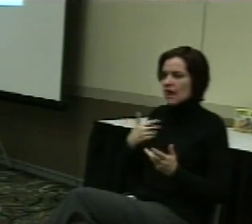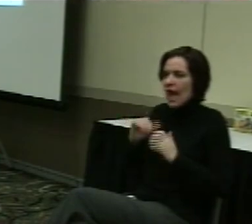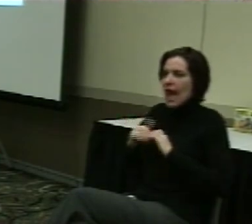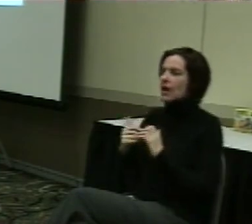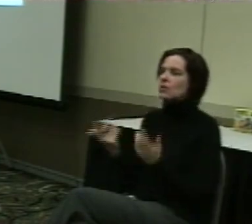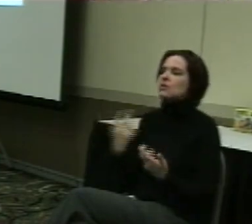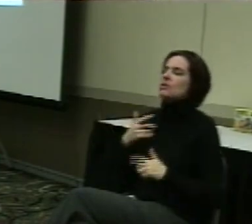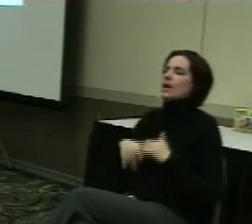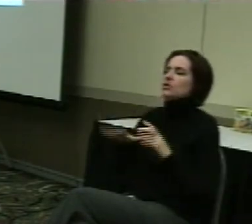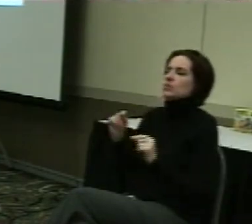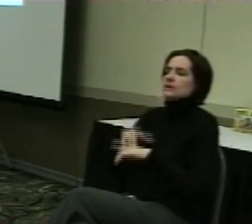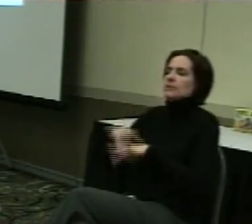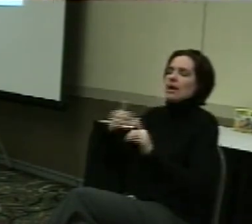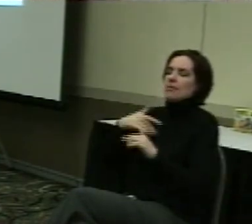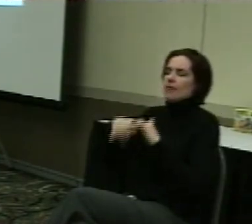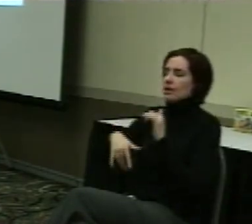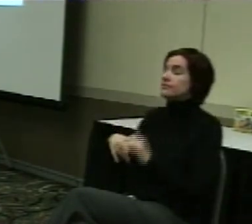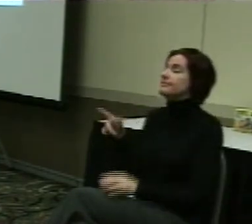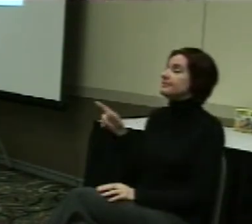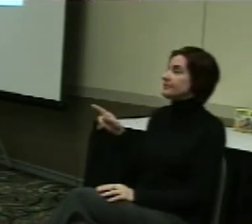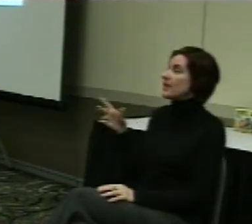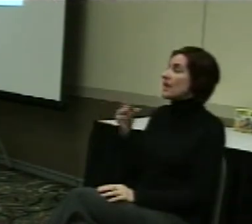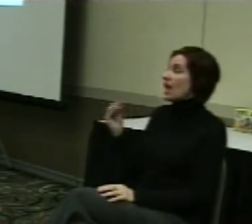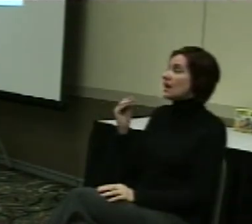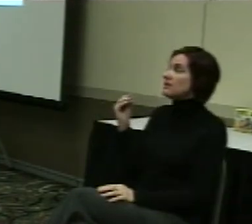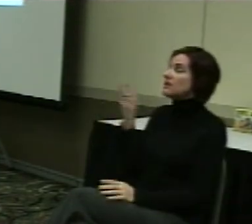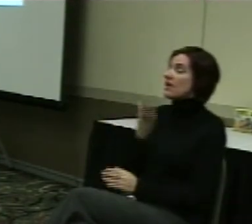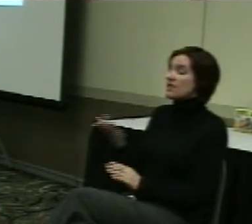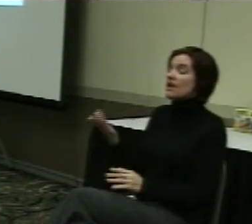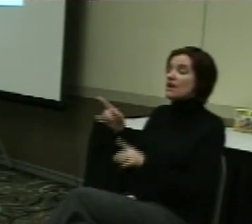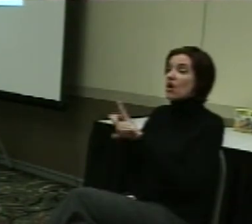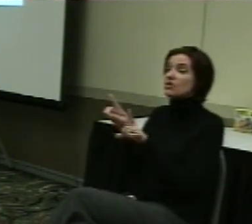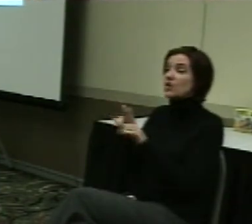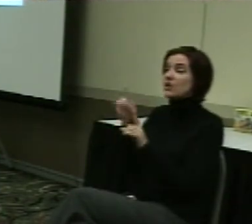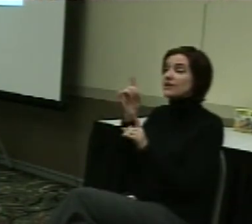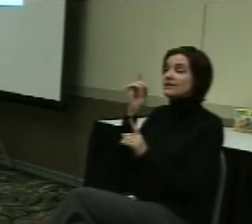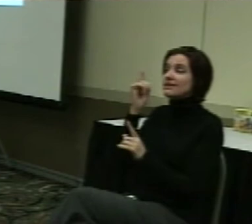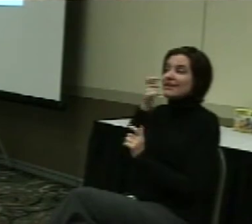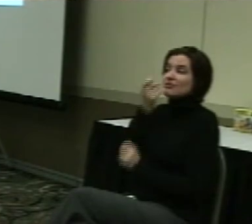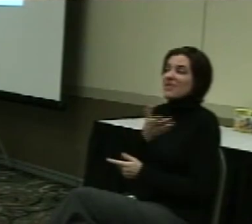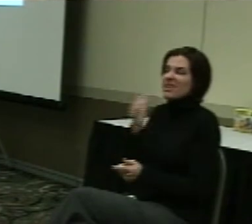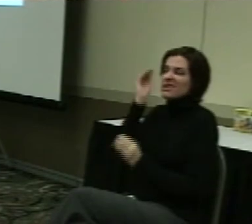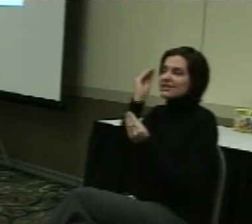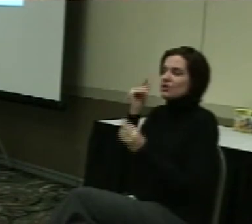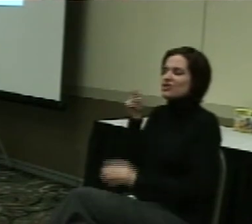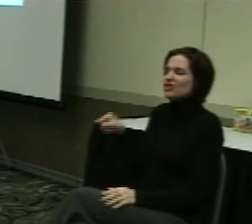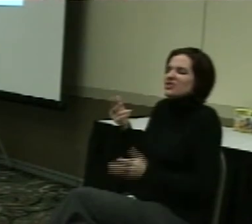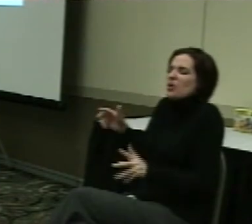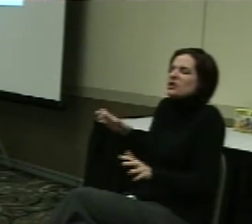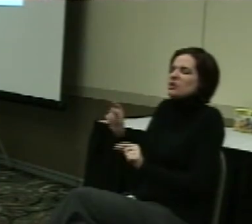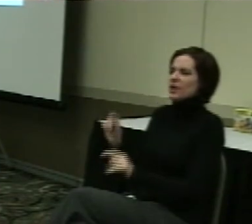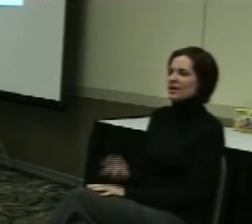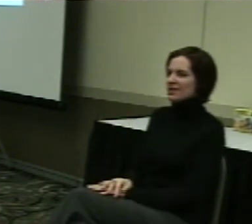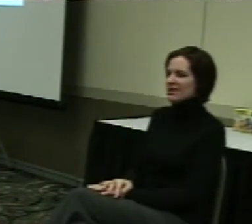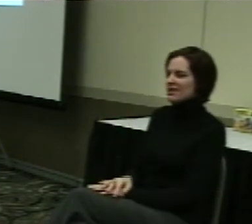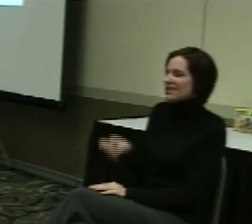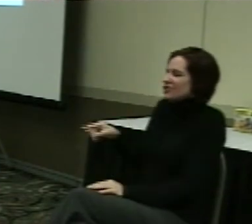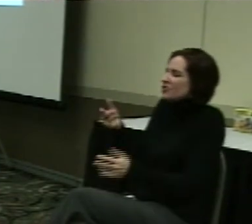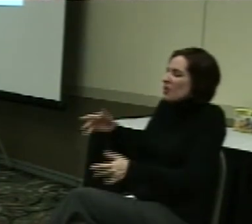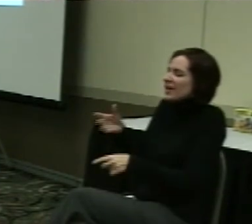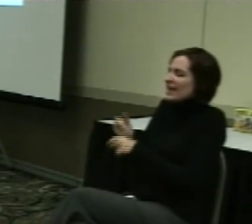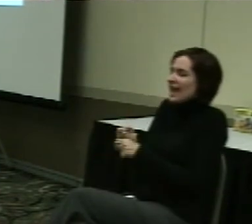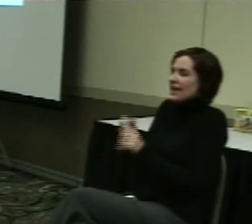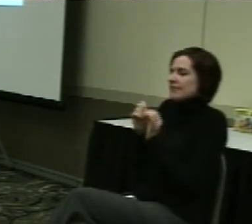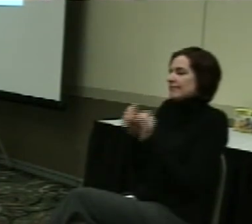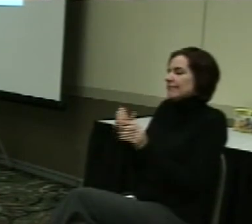And the interesting thing to consider, Sherry, is that she's already doing it, though. Like, she's getting a permanent product from the child,